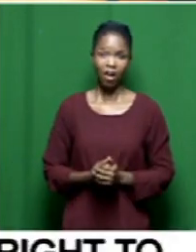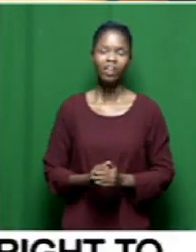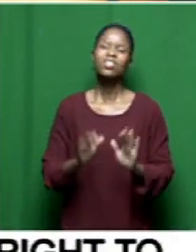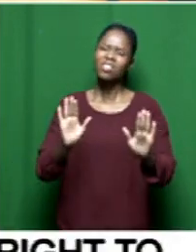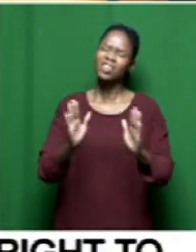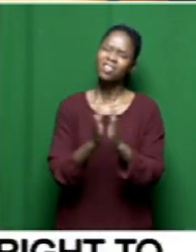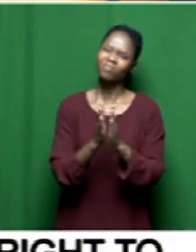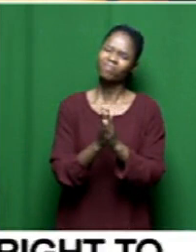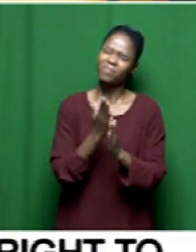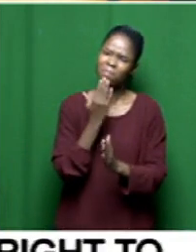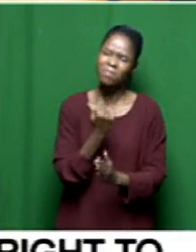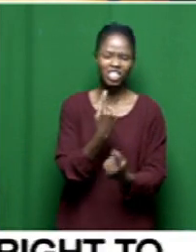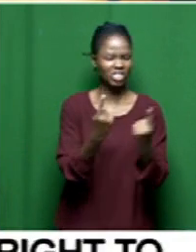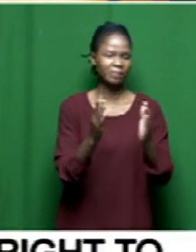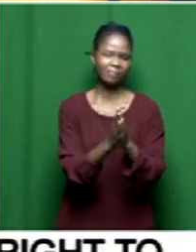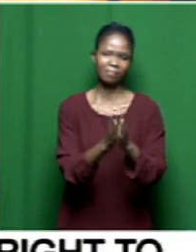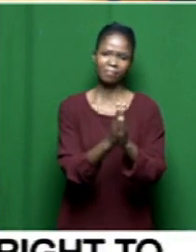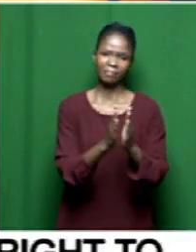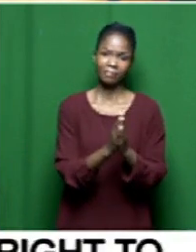can I plead with all of you?